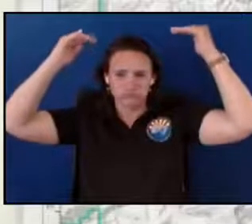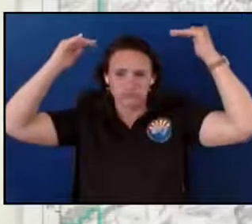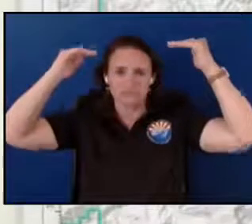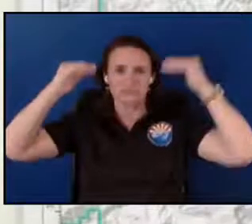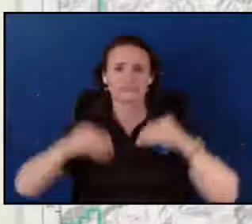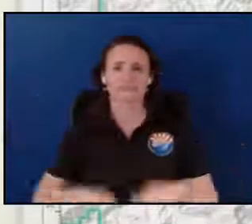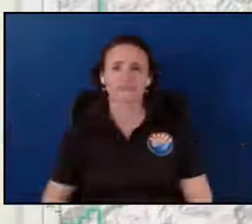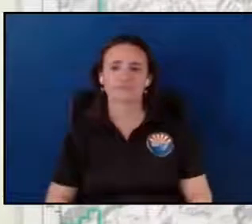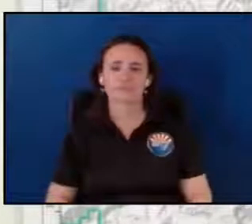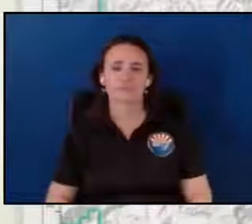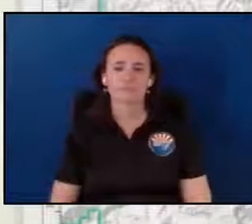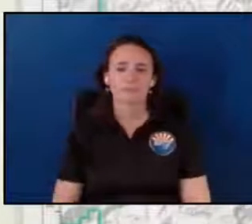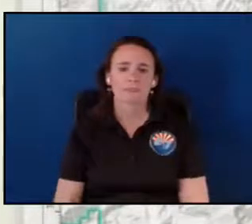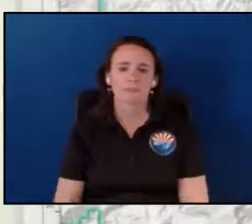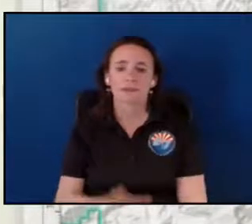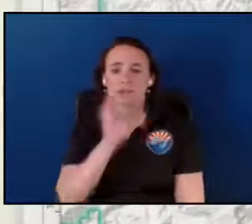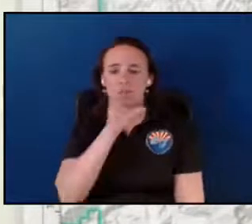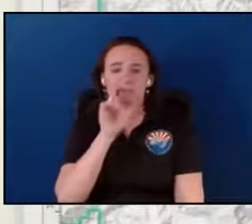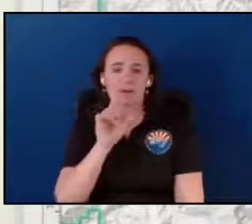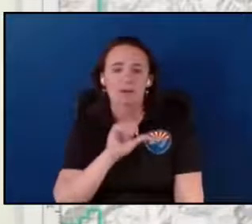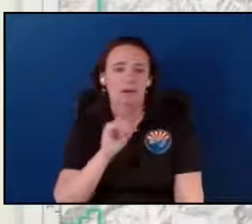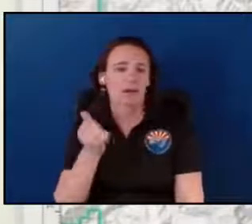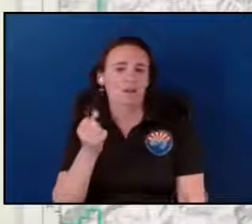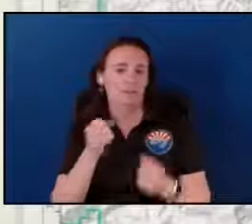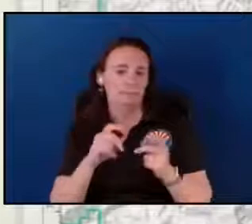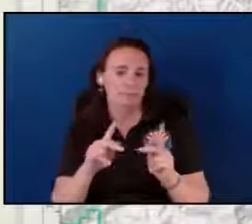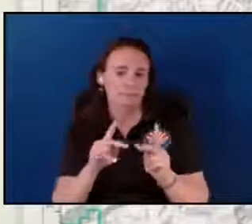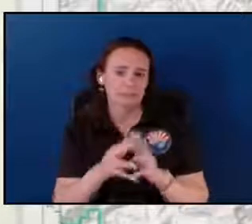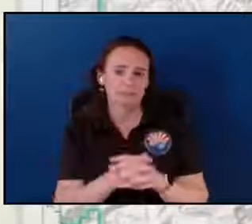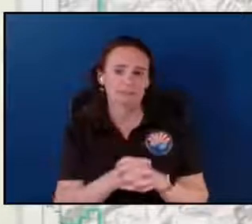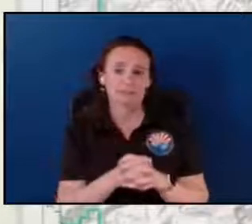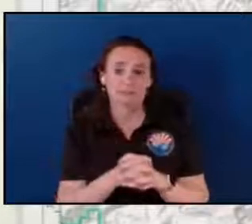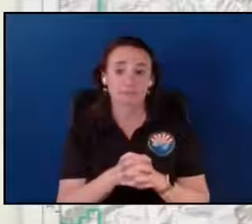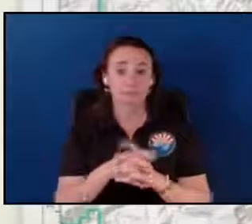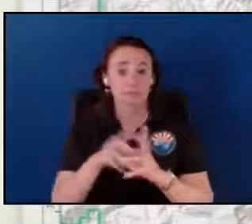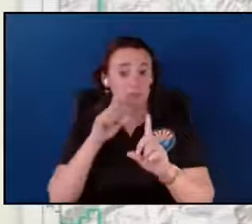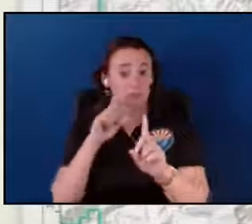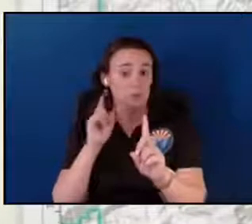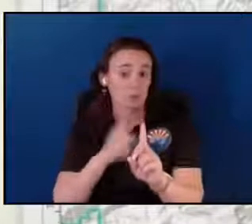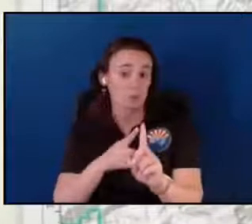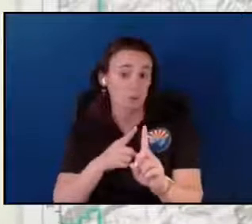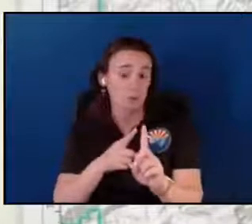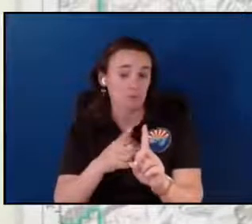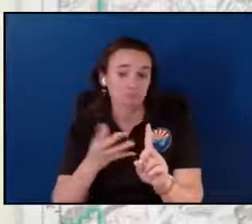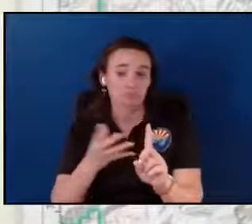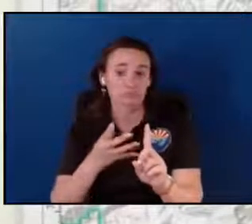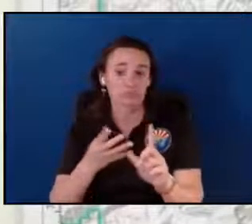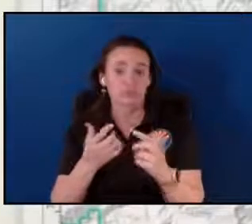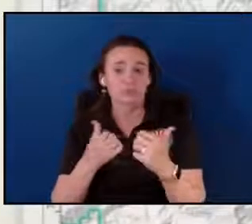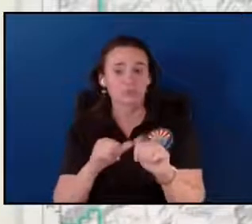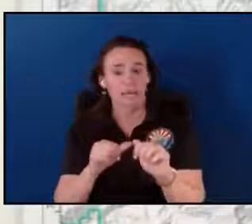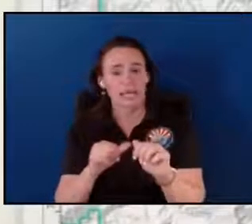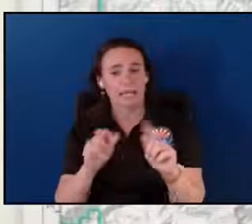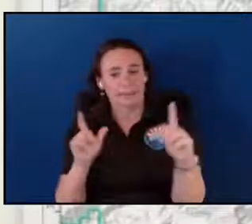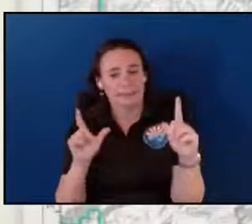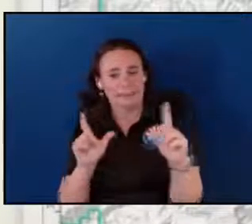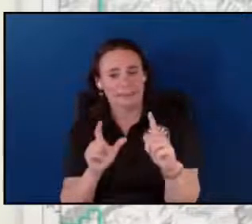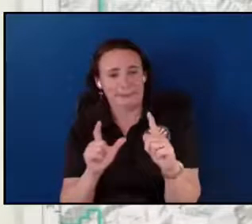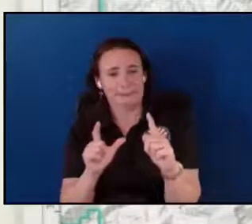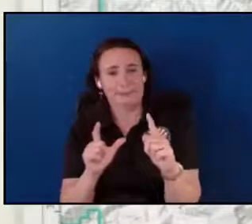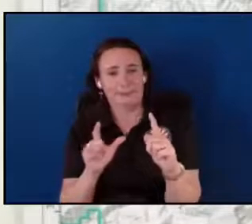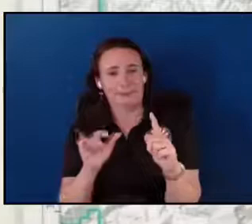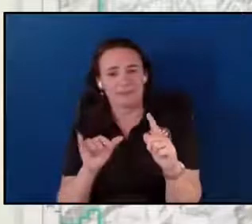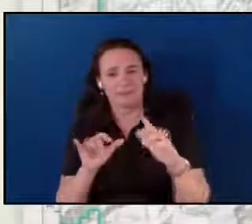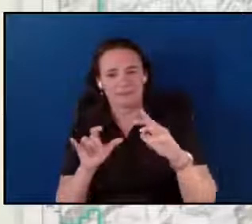still looking for other opportunities, but our main priority is to try to keep this footprint as small as we can